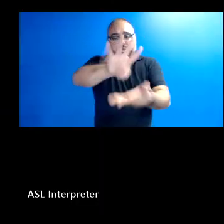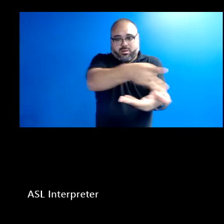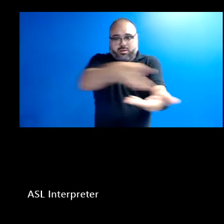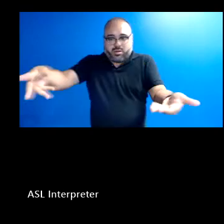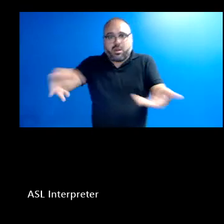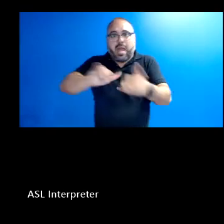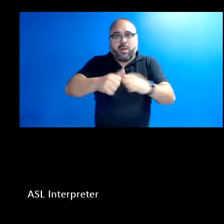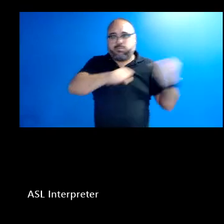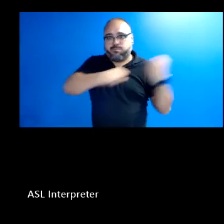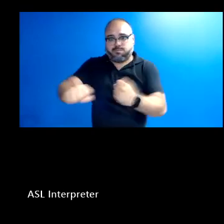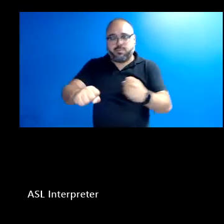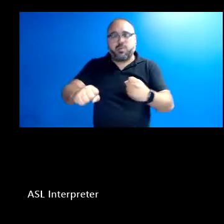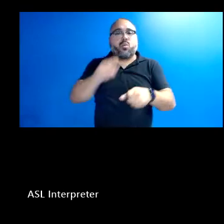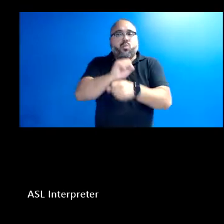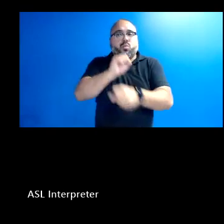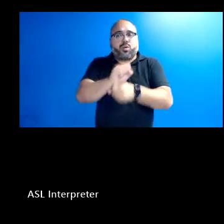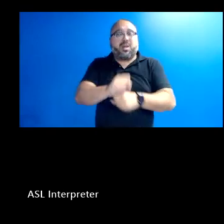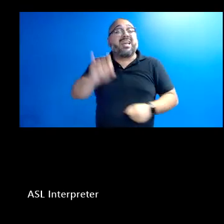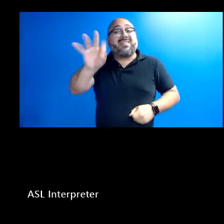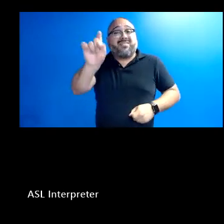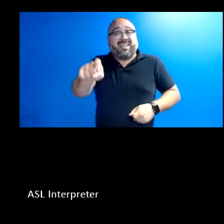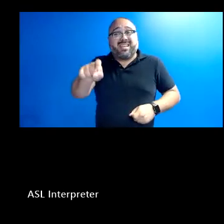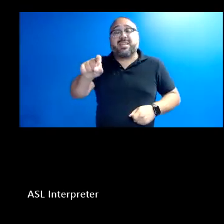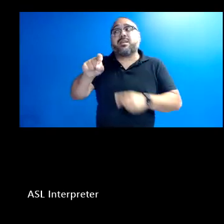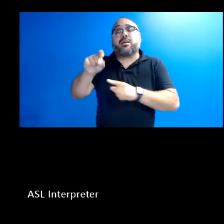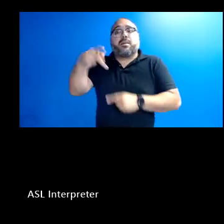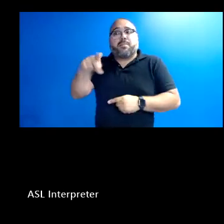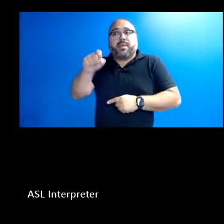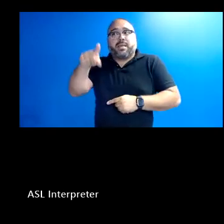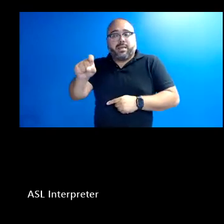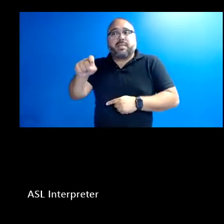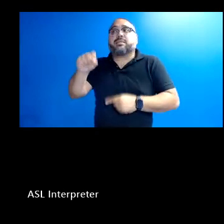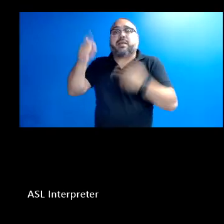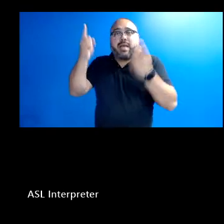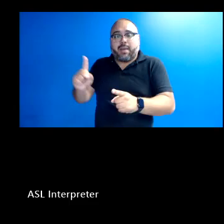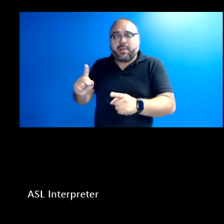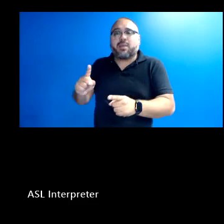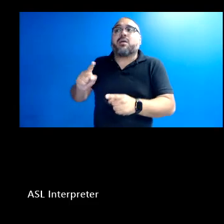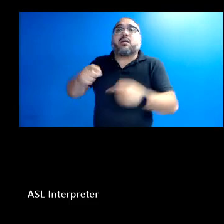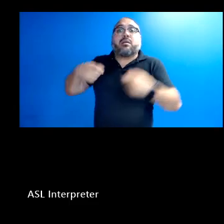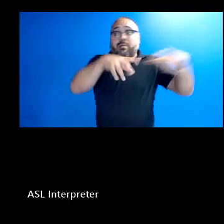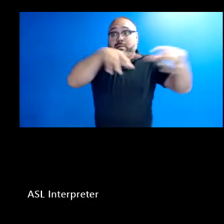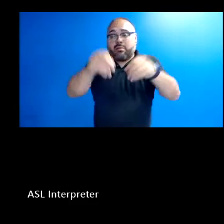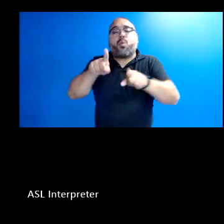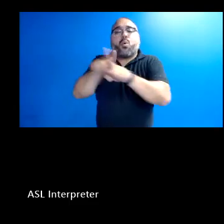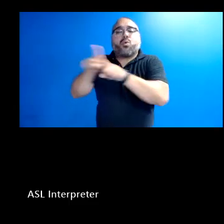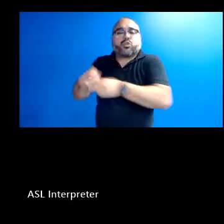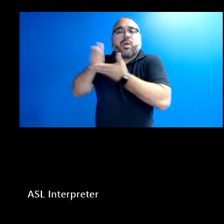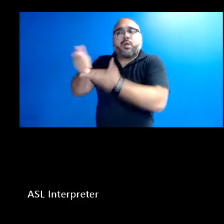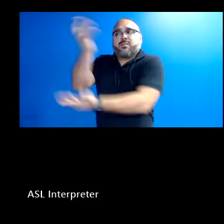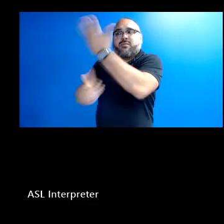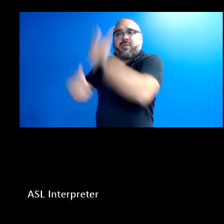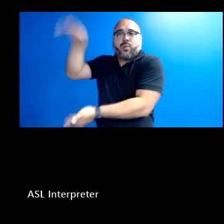the likelihood or the need for PSPS and also reduces the likelihood of wildfires associated with the SCE facilities. But